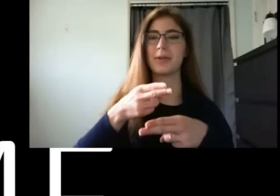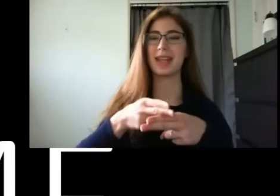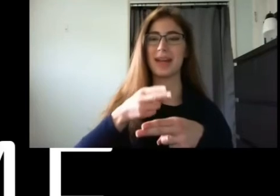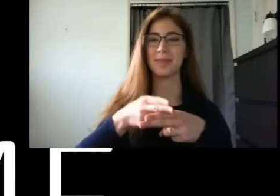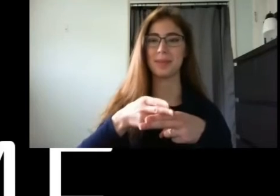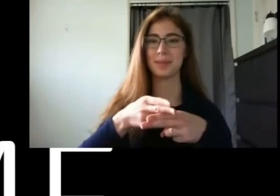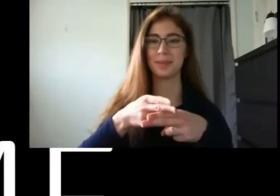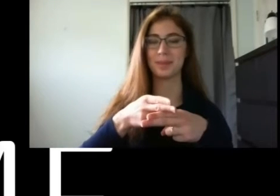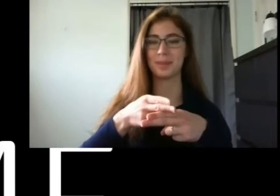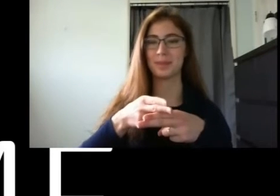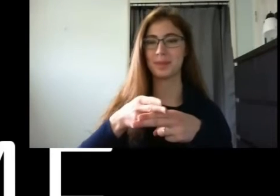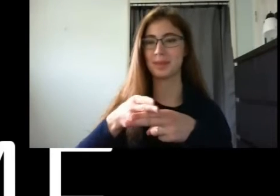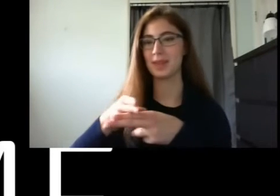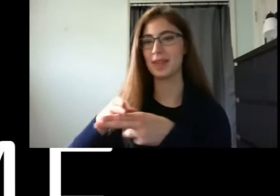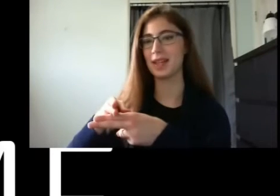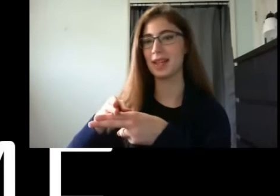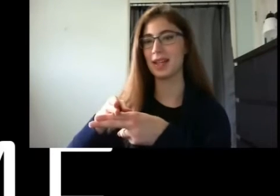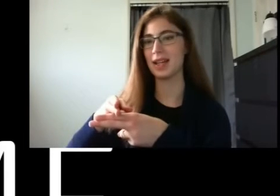So, name.